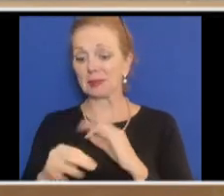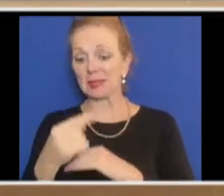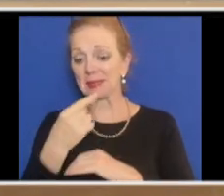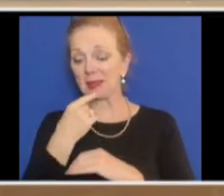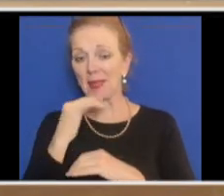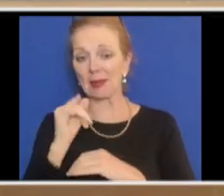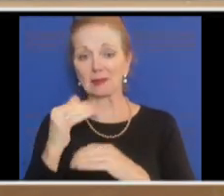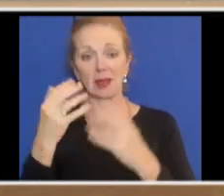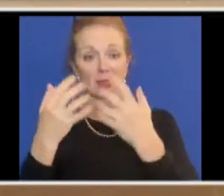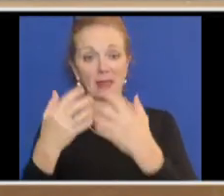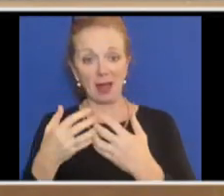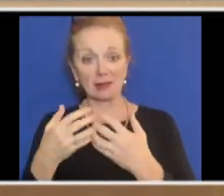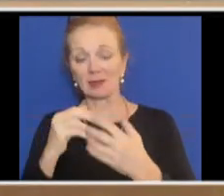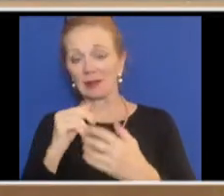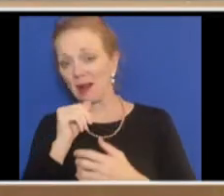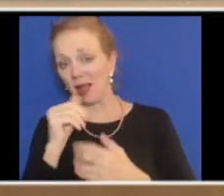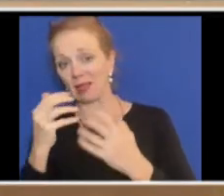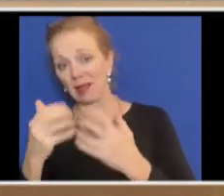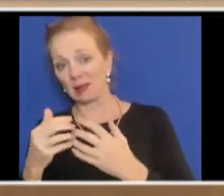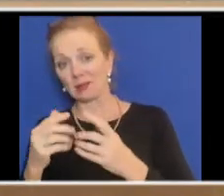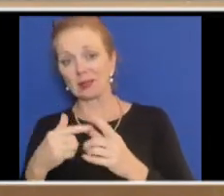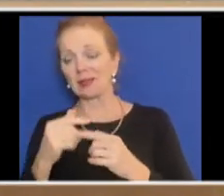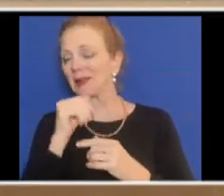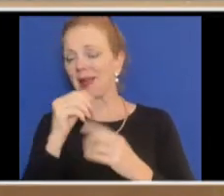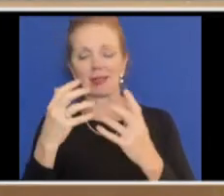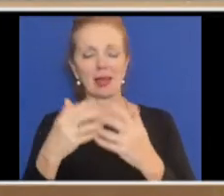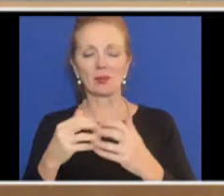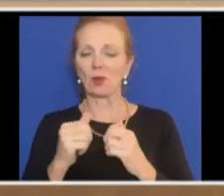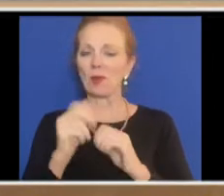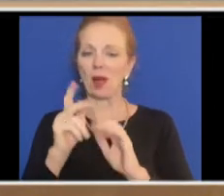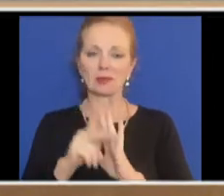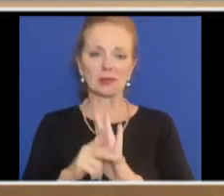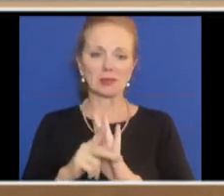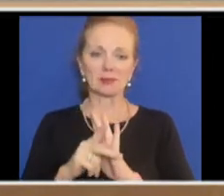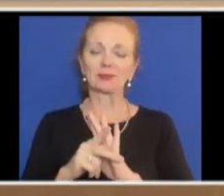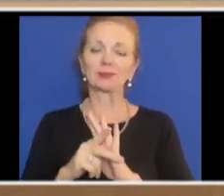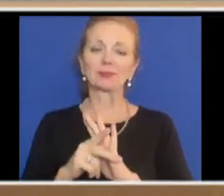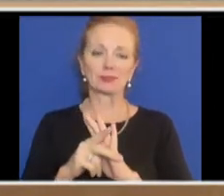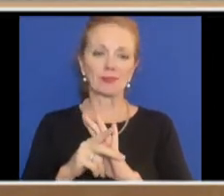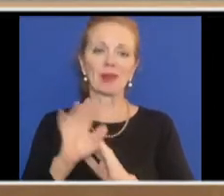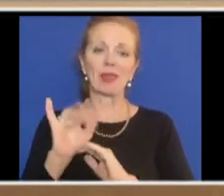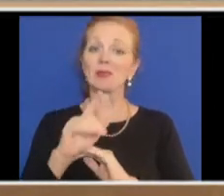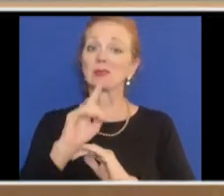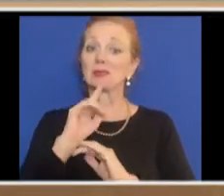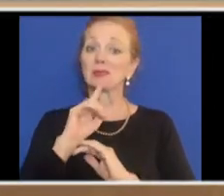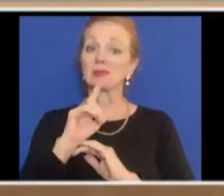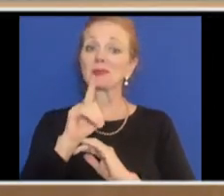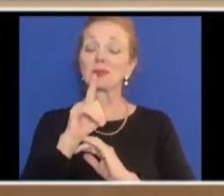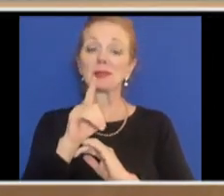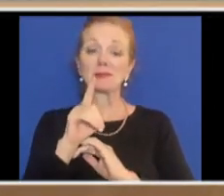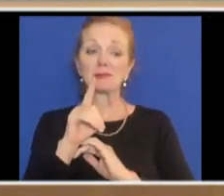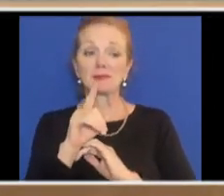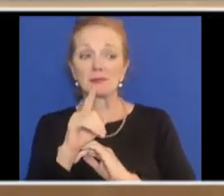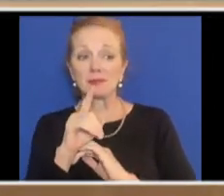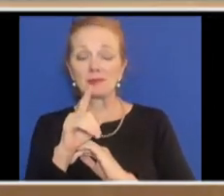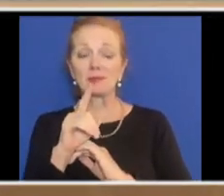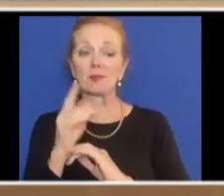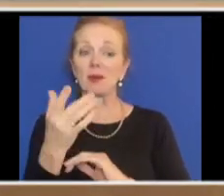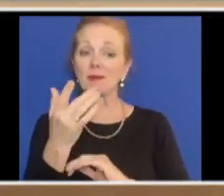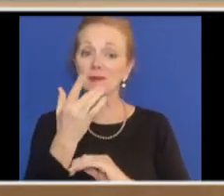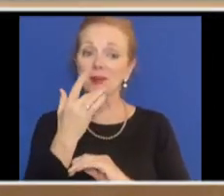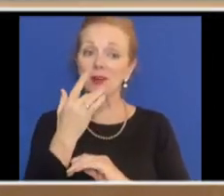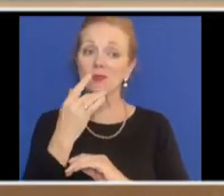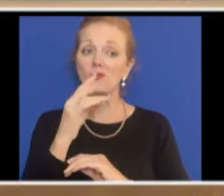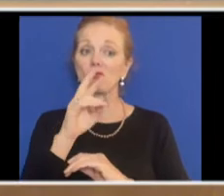aligns or doesn't align with the policy we would simply say it doesn't align with the policy uh that would certainly be I think a preferred route